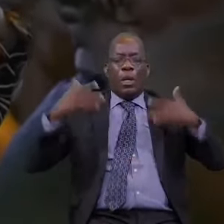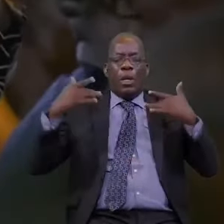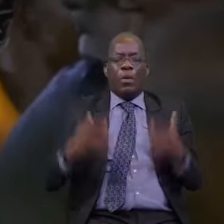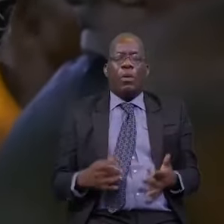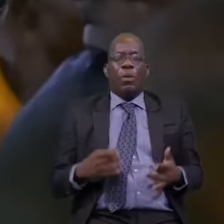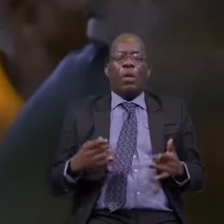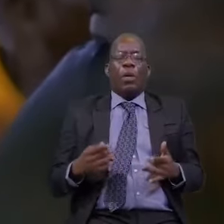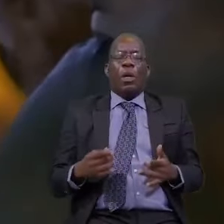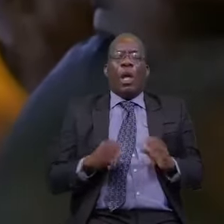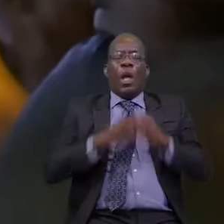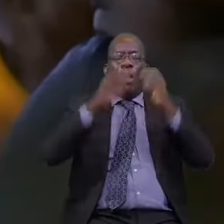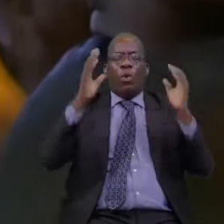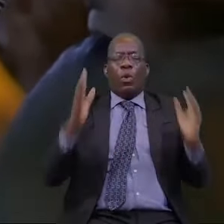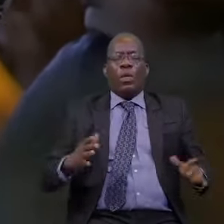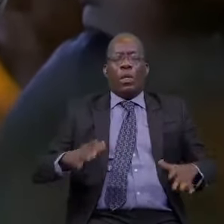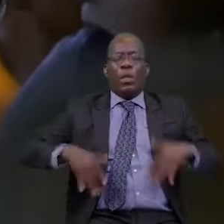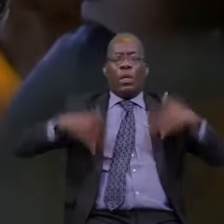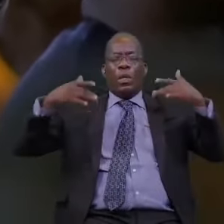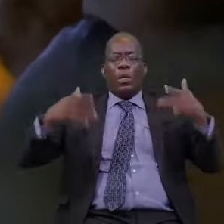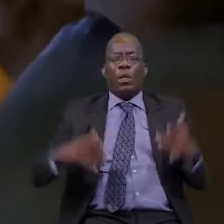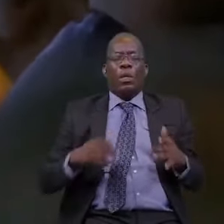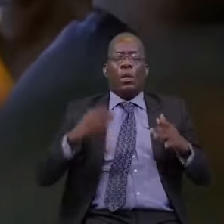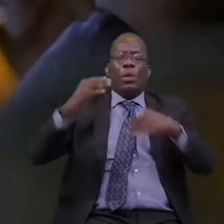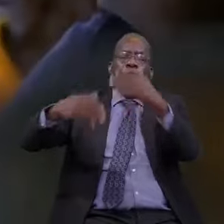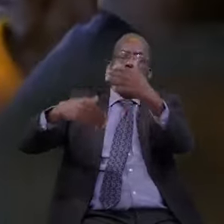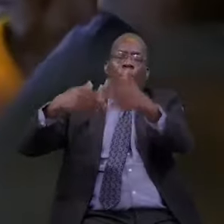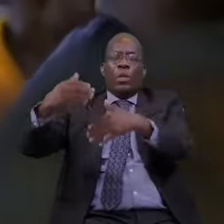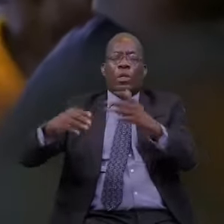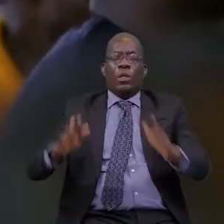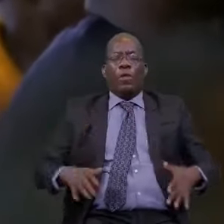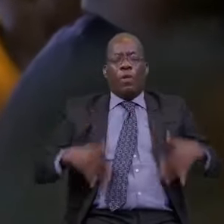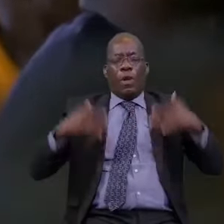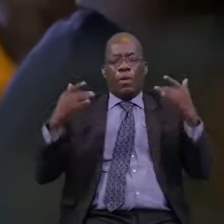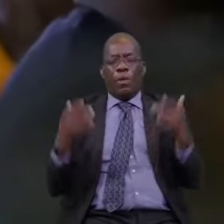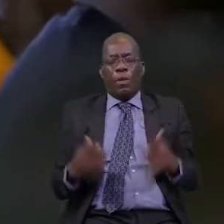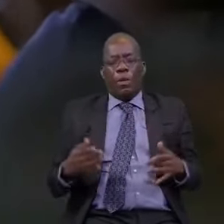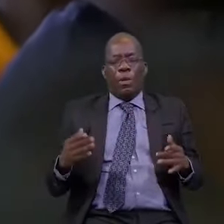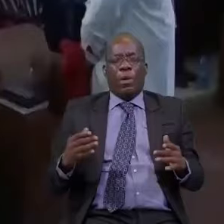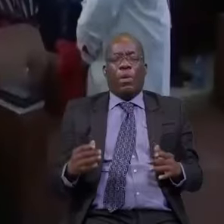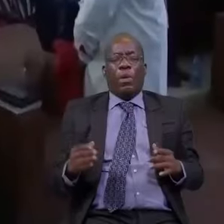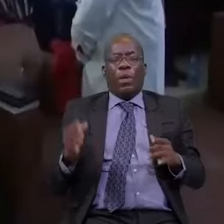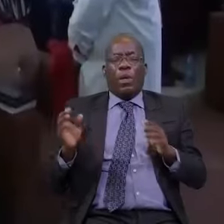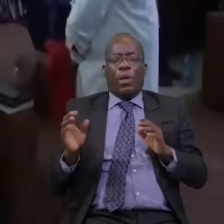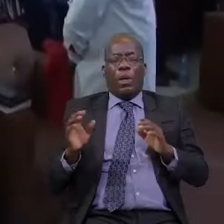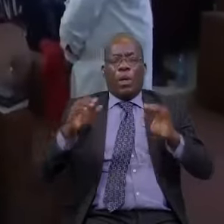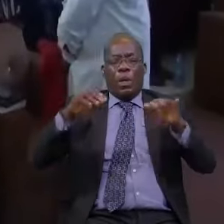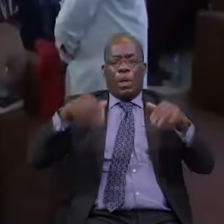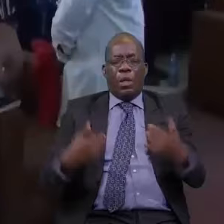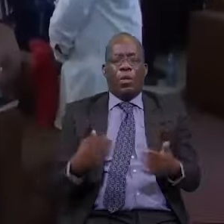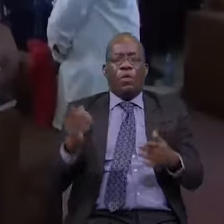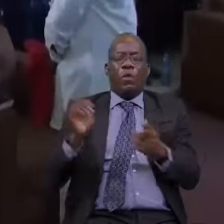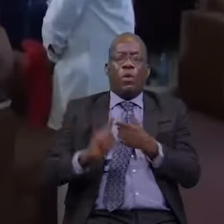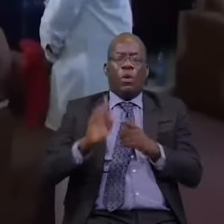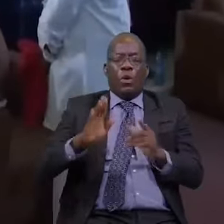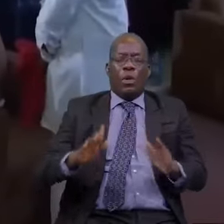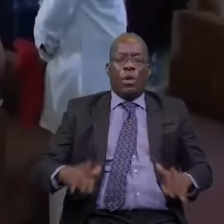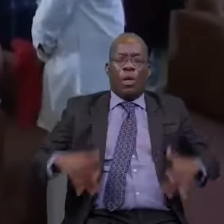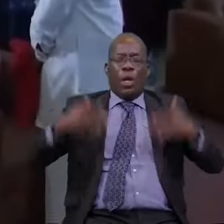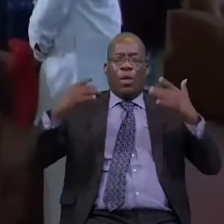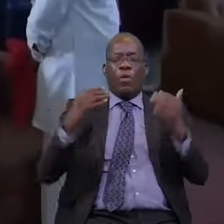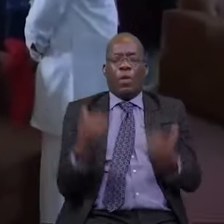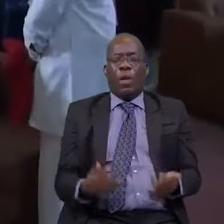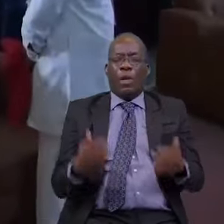abundant life. Amen. Progressive life. Amen. Imparted to your life right now. Amen. Thank you, Lord, because we